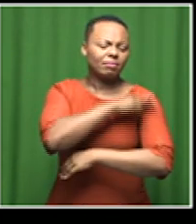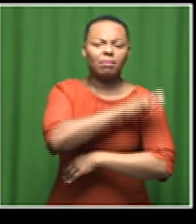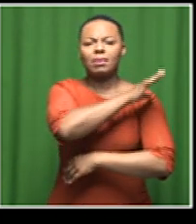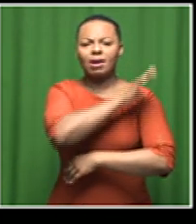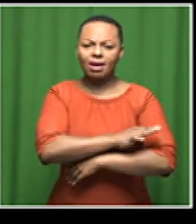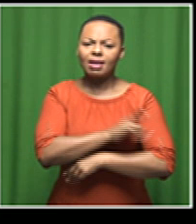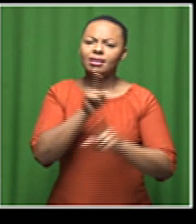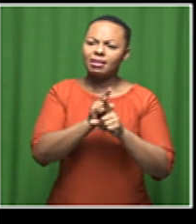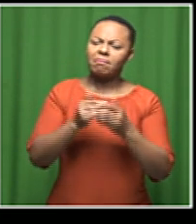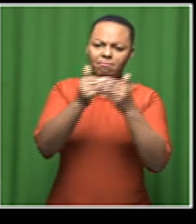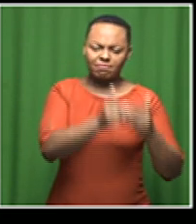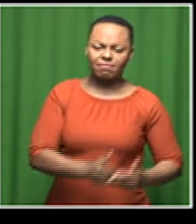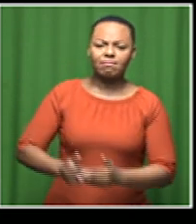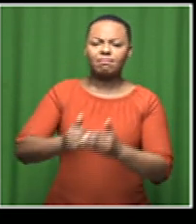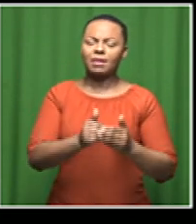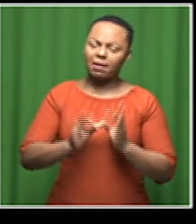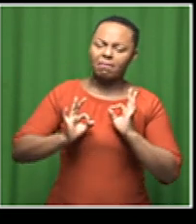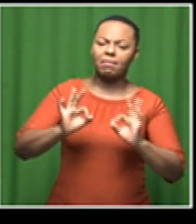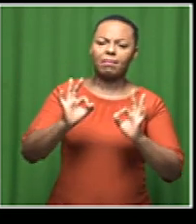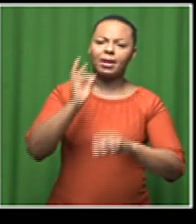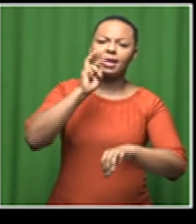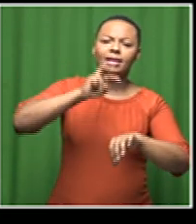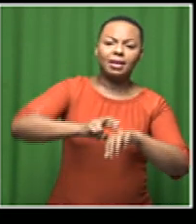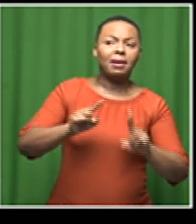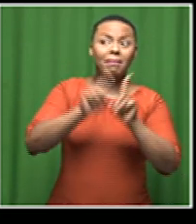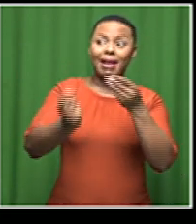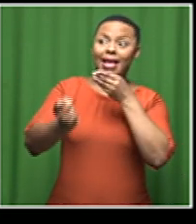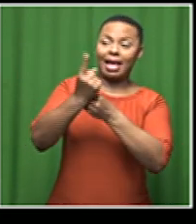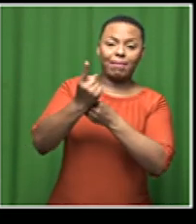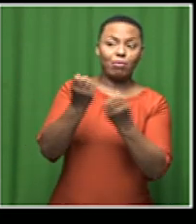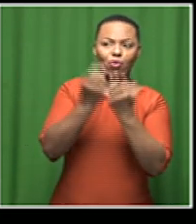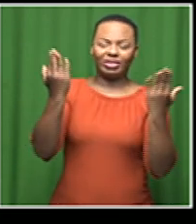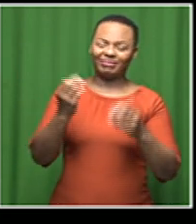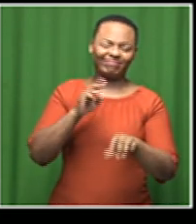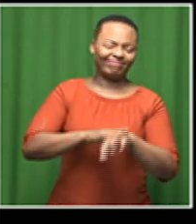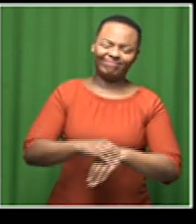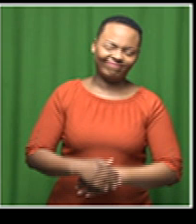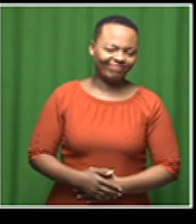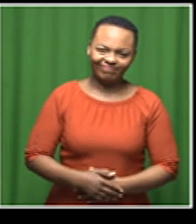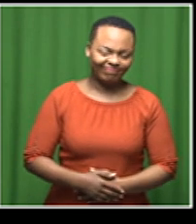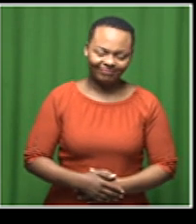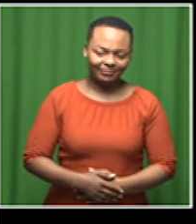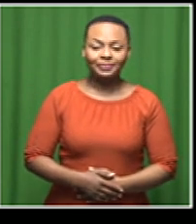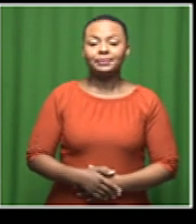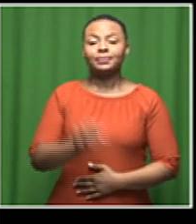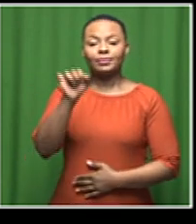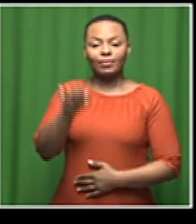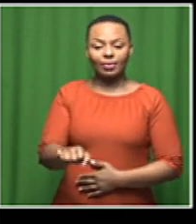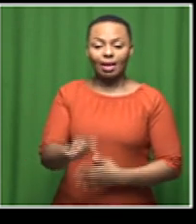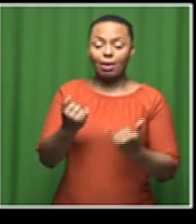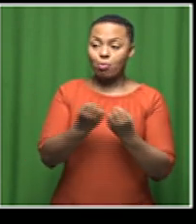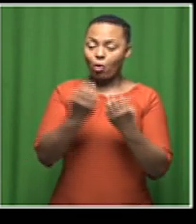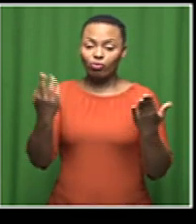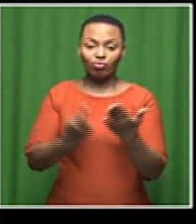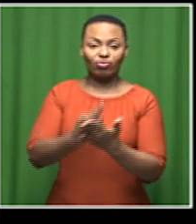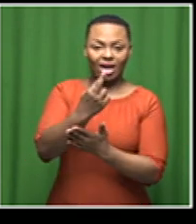athole ezompilo ezifanelekile, but that is not happening in most cases. Now, I'm sure there are many rights that the